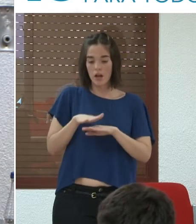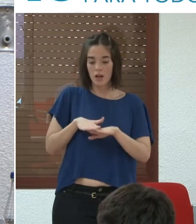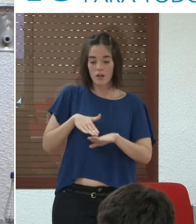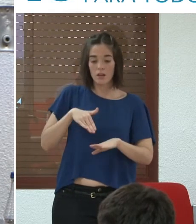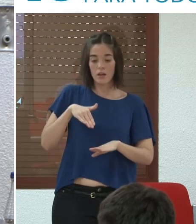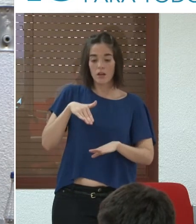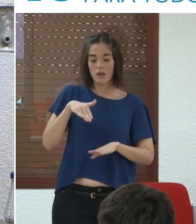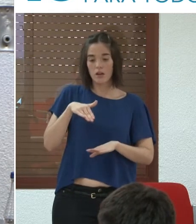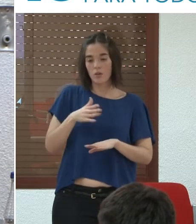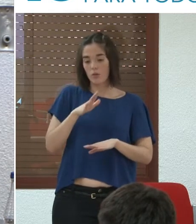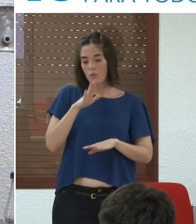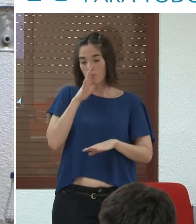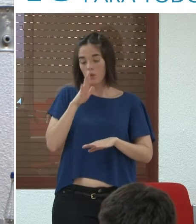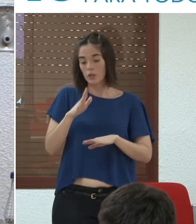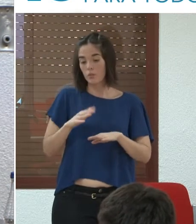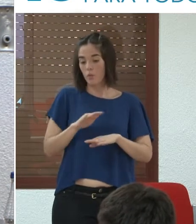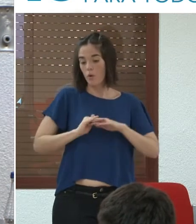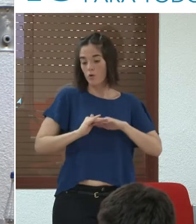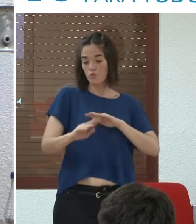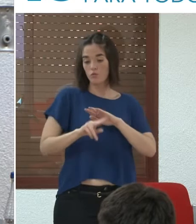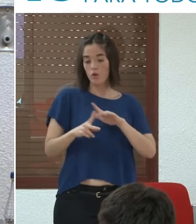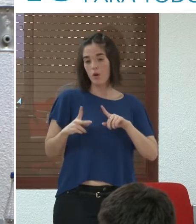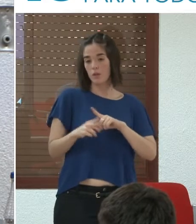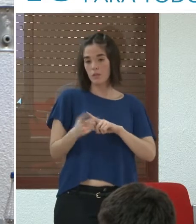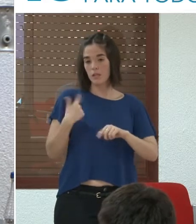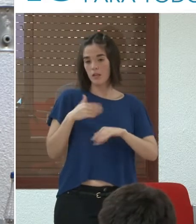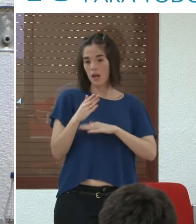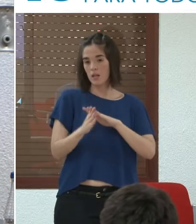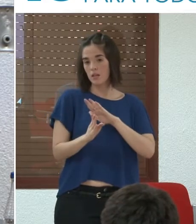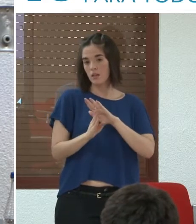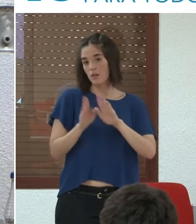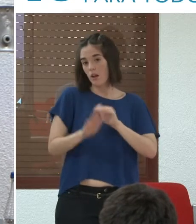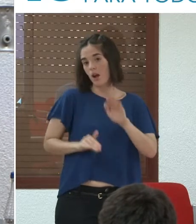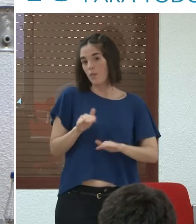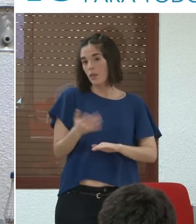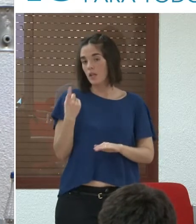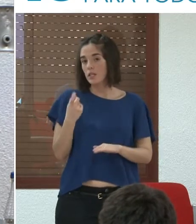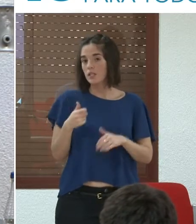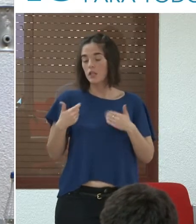air phase, when we raise the foot to advance,